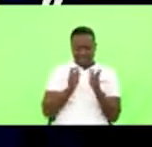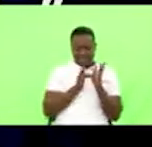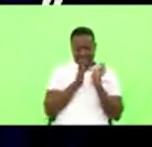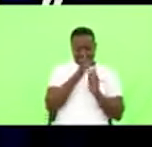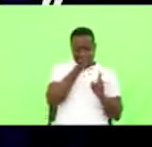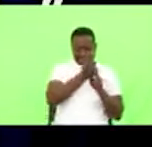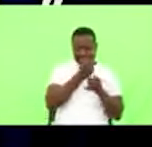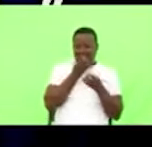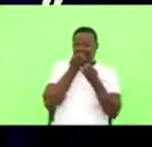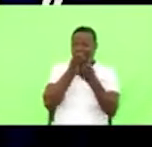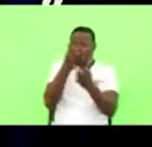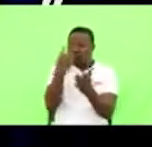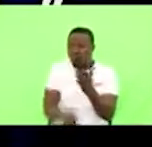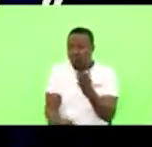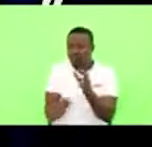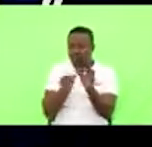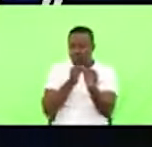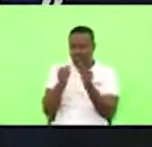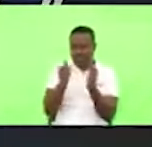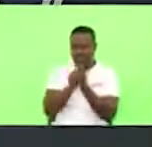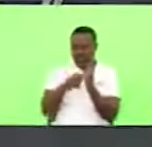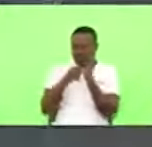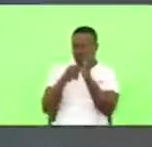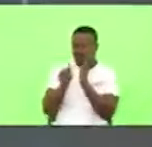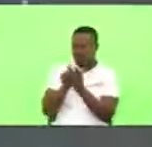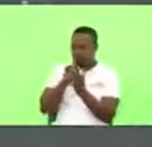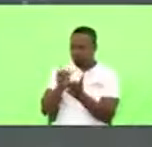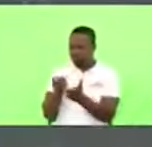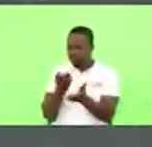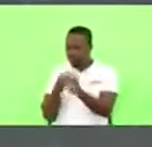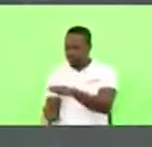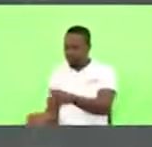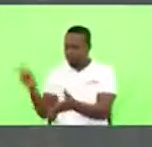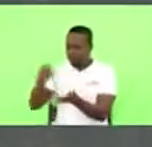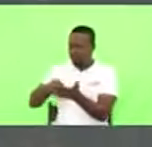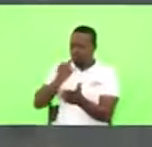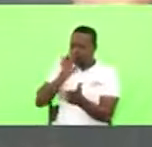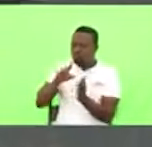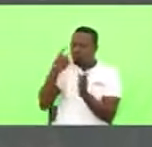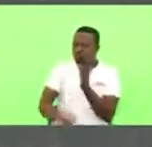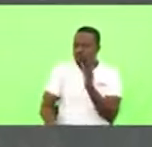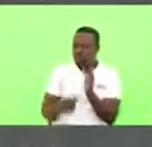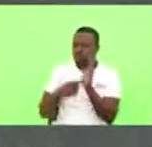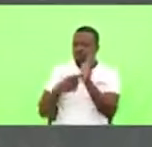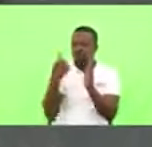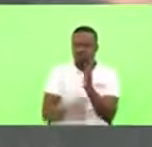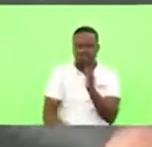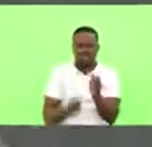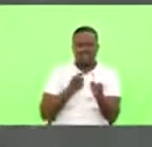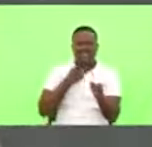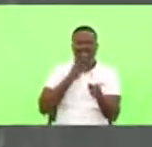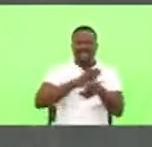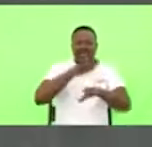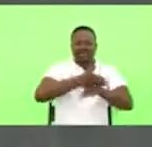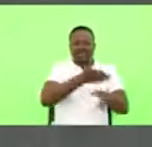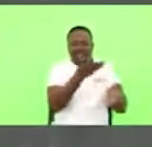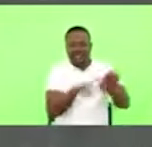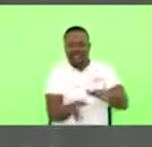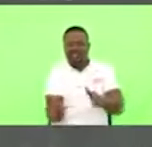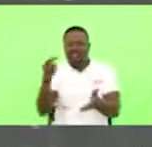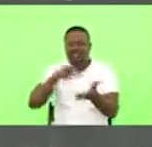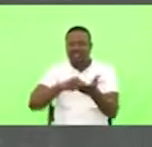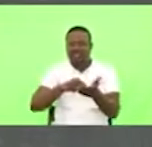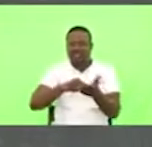here. That will be the legacy of his resurrection. Number one, he says that after his death and resurrection, number